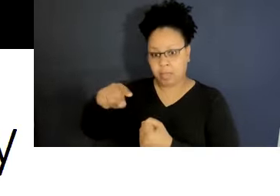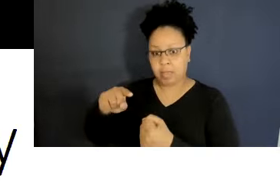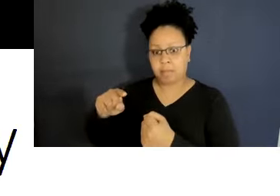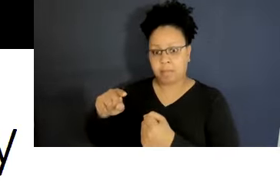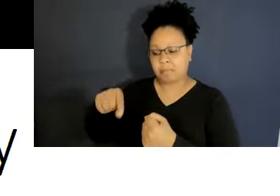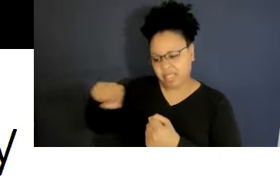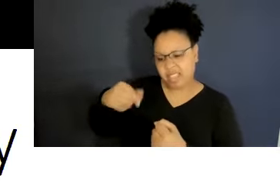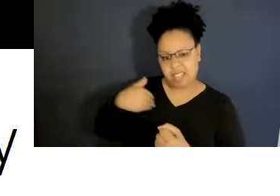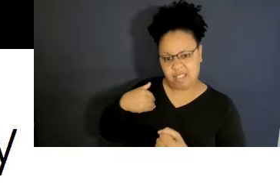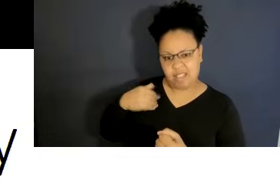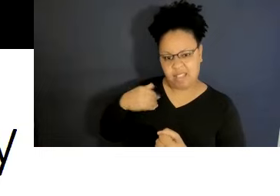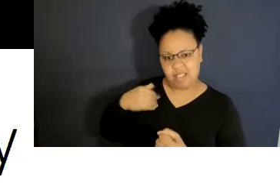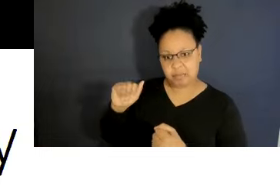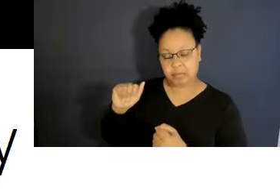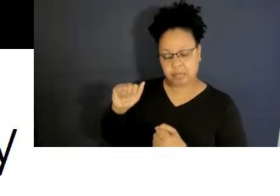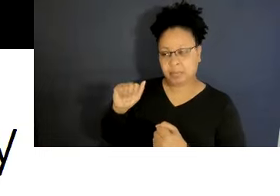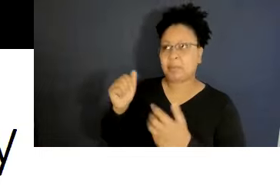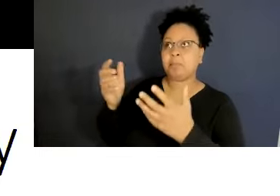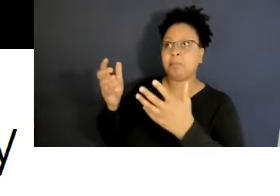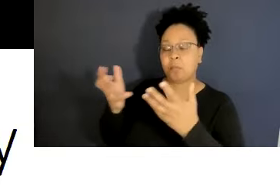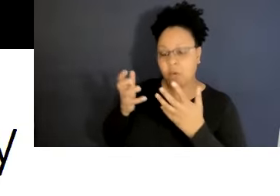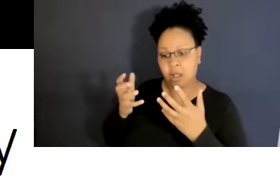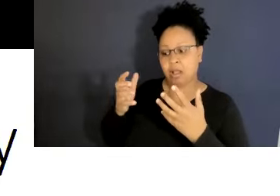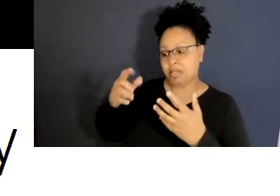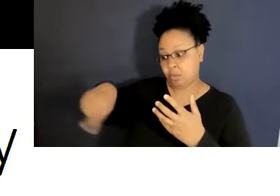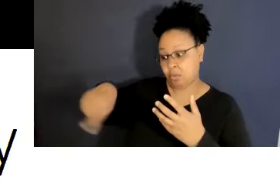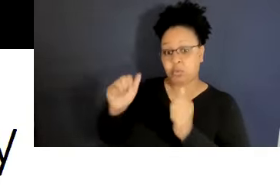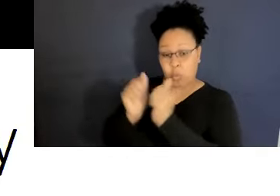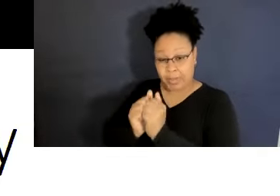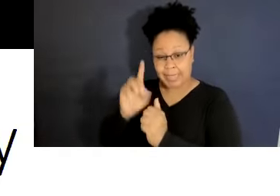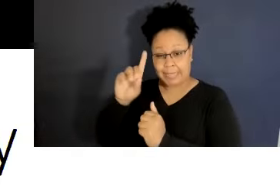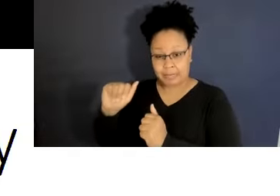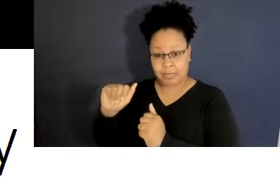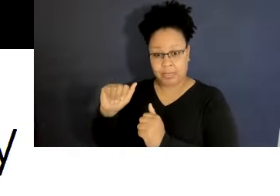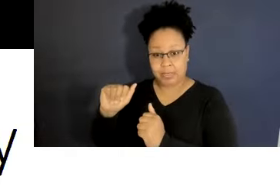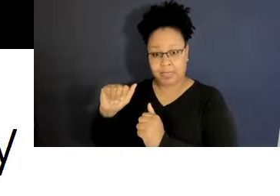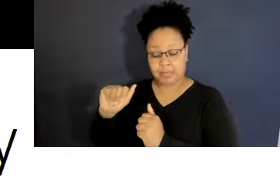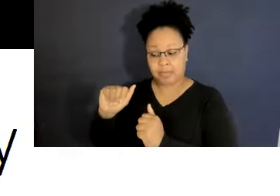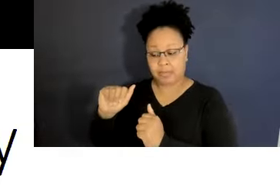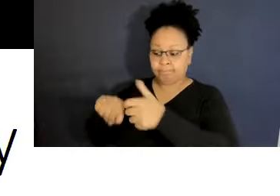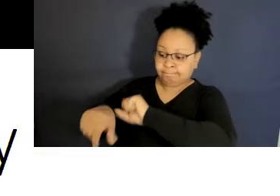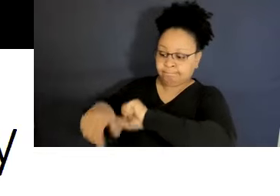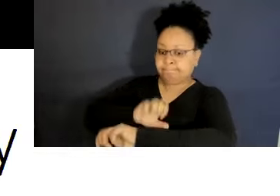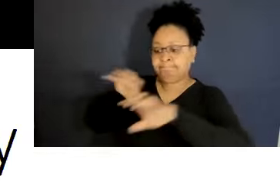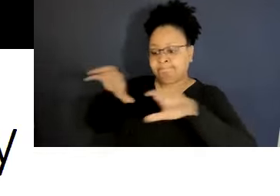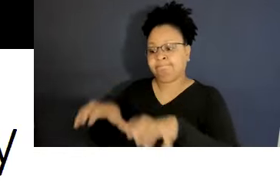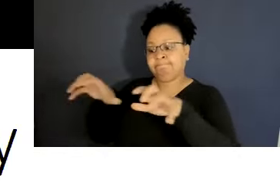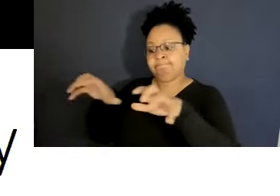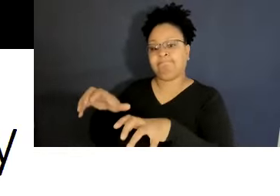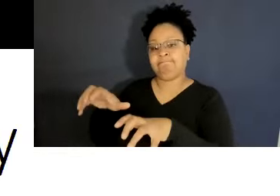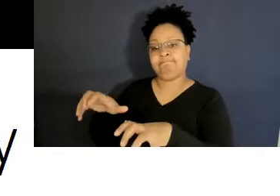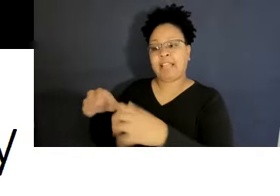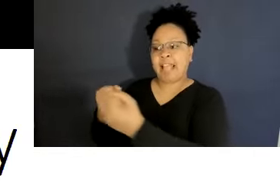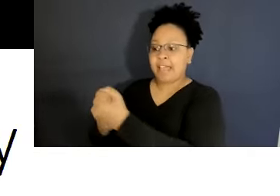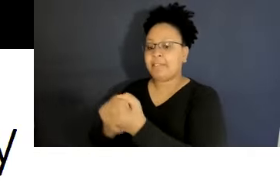to be part of the movement, to be actively out there and advocating for their rights,